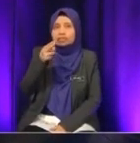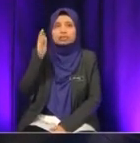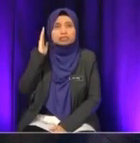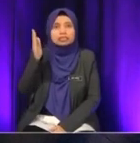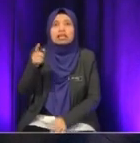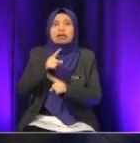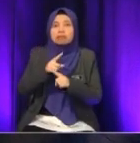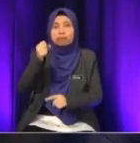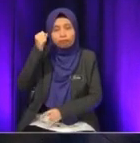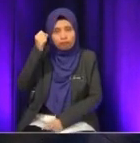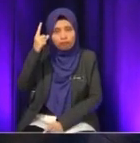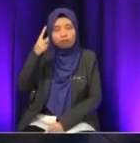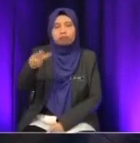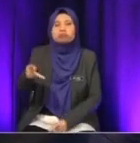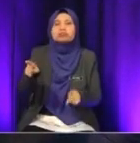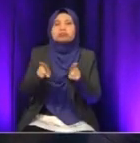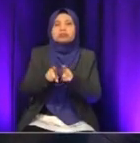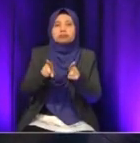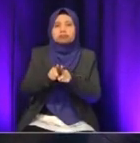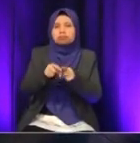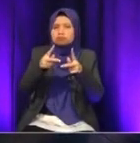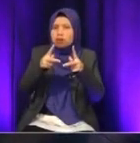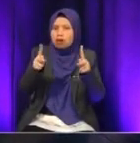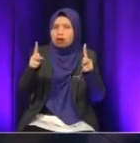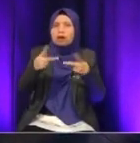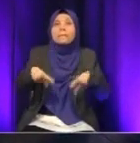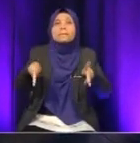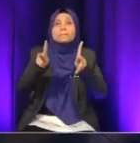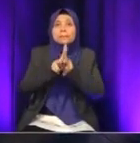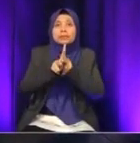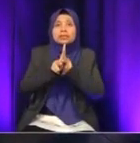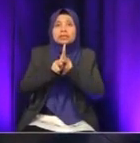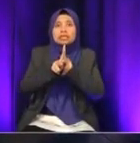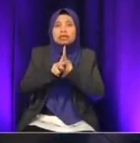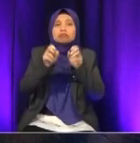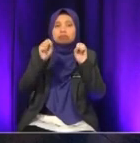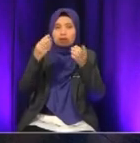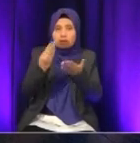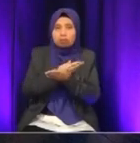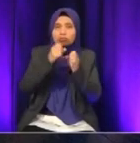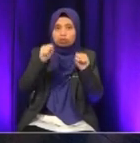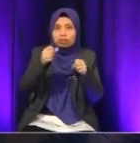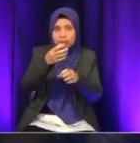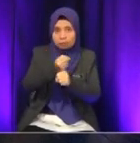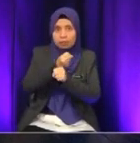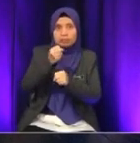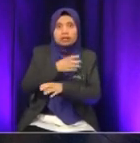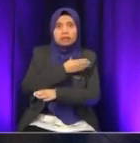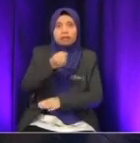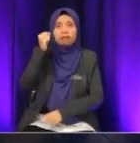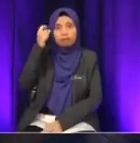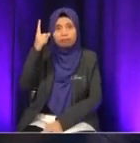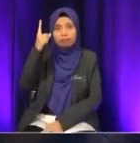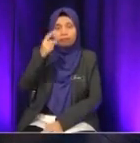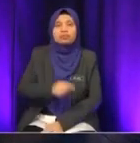but understanding, you know, understanding and comprehension of the message is also very important. Thank you, teacher, for that. So